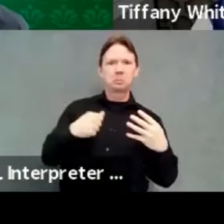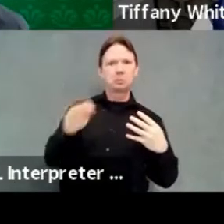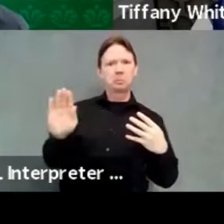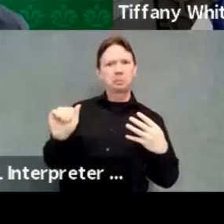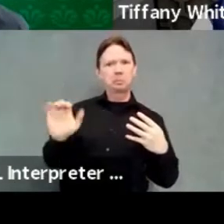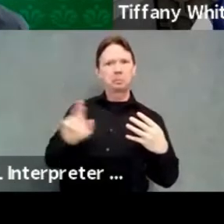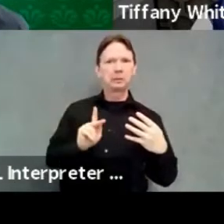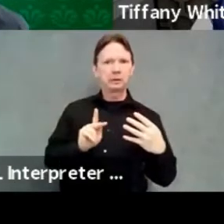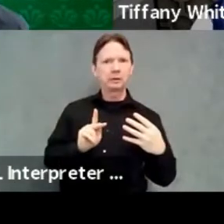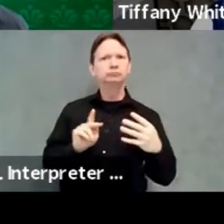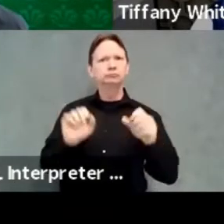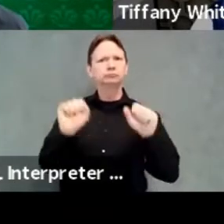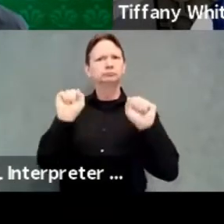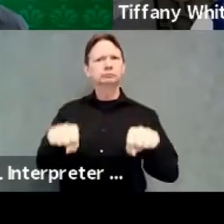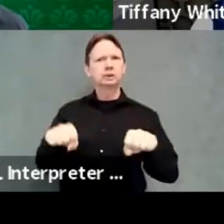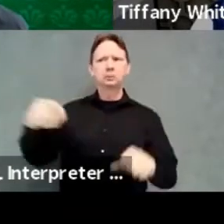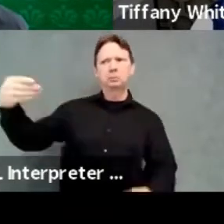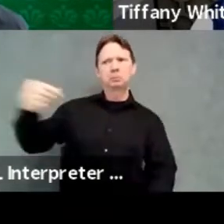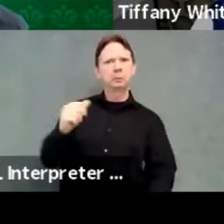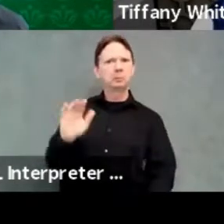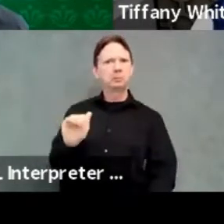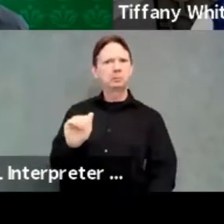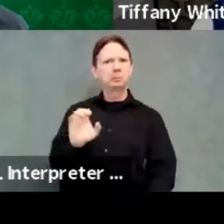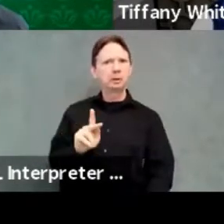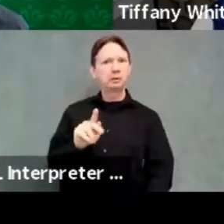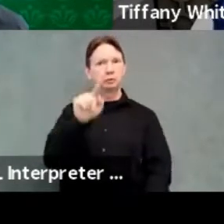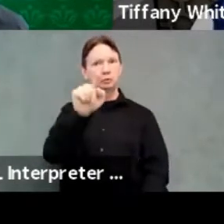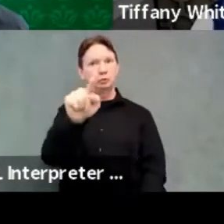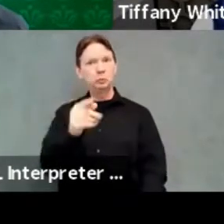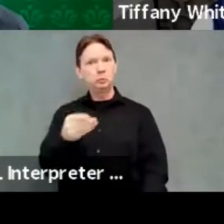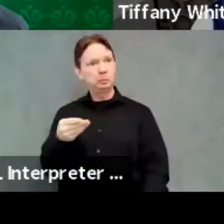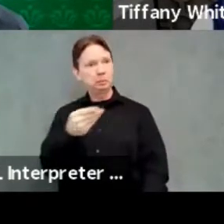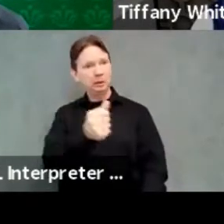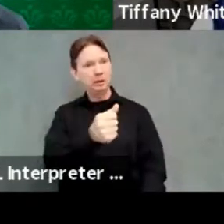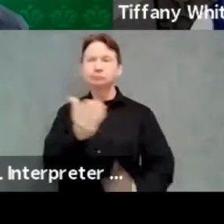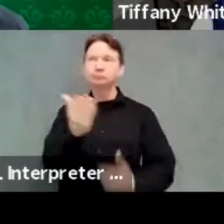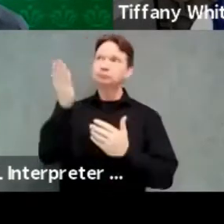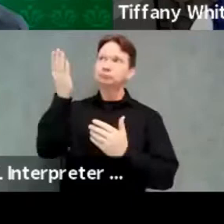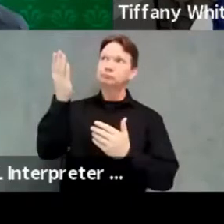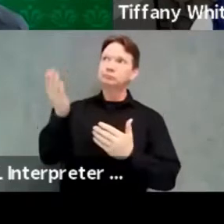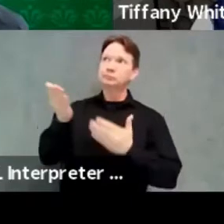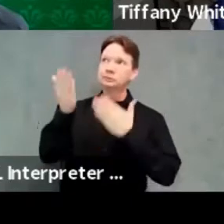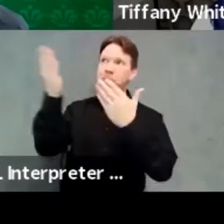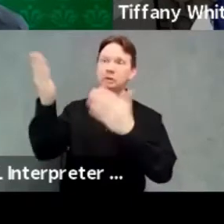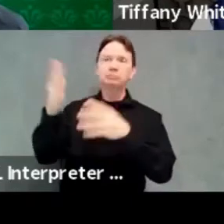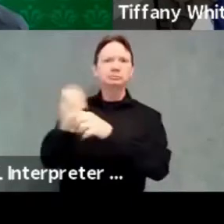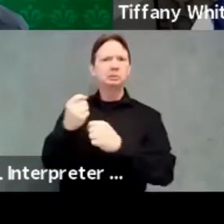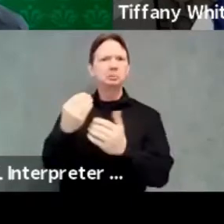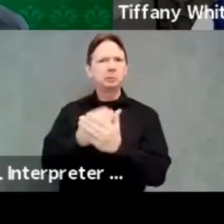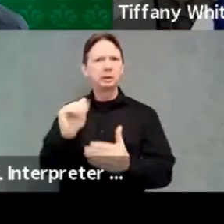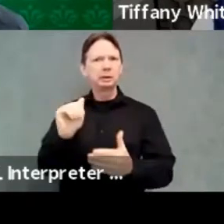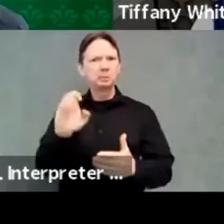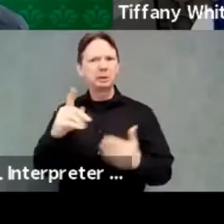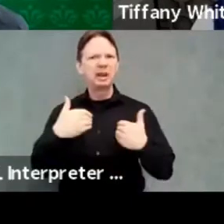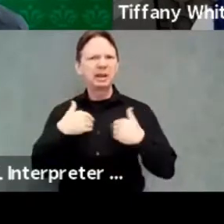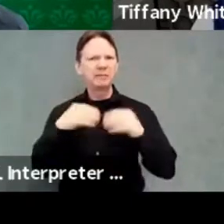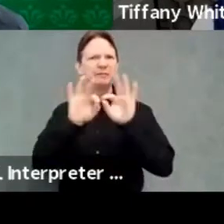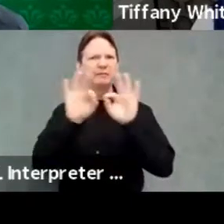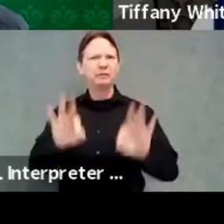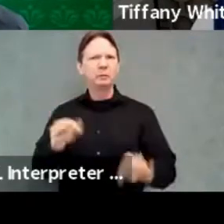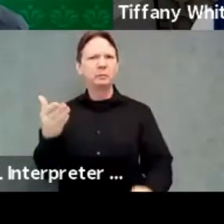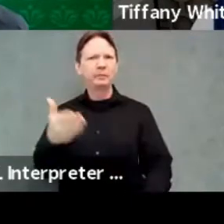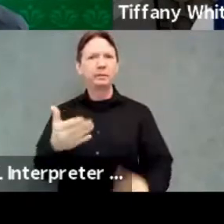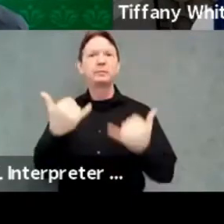money. So that form is actually on the website as well. And with that, I'm going to turn it, I believe, over to Victoria for just a